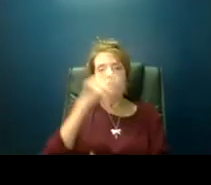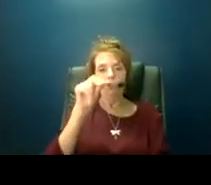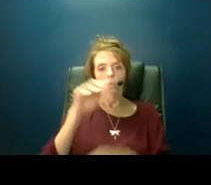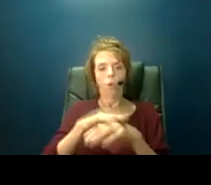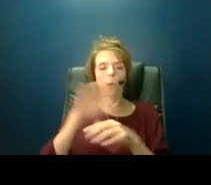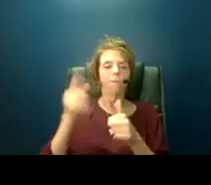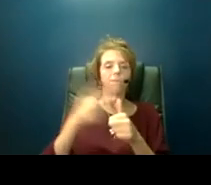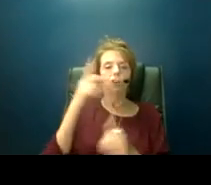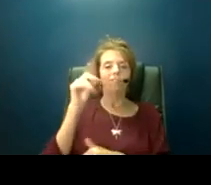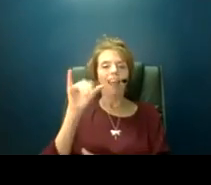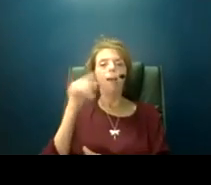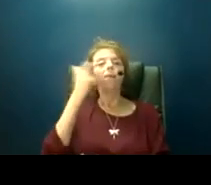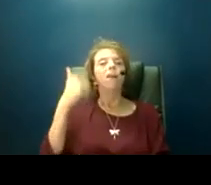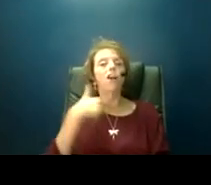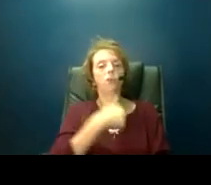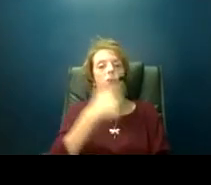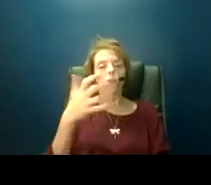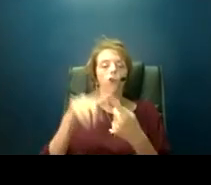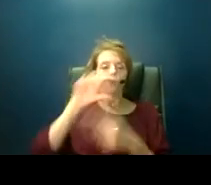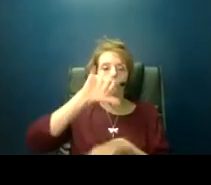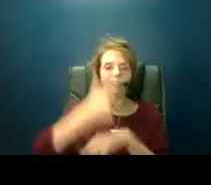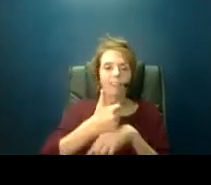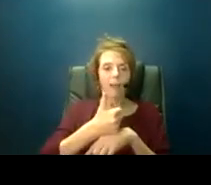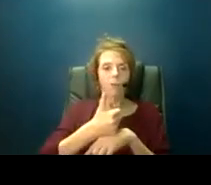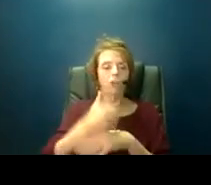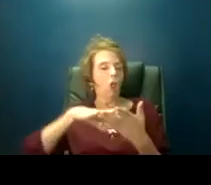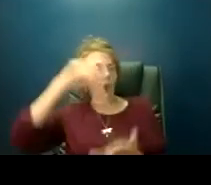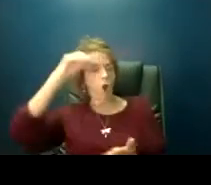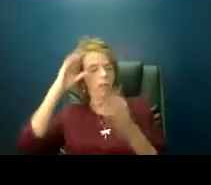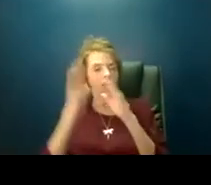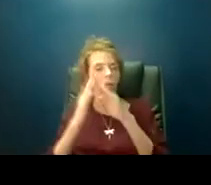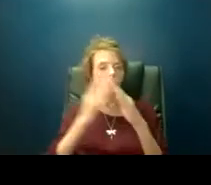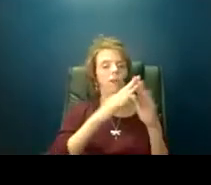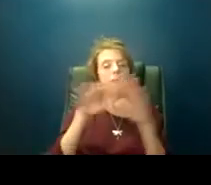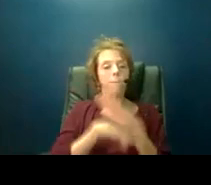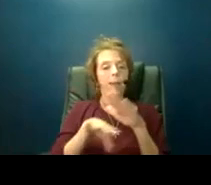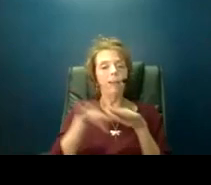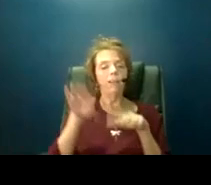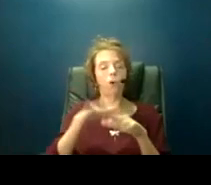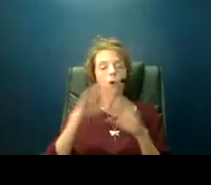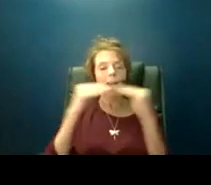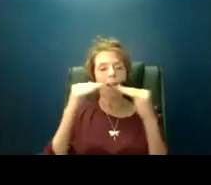we want to establish a learning community based on equity, trust, and candor.